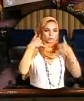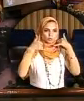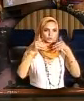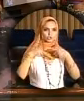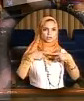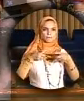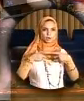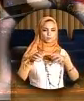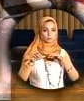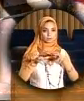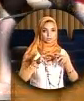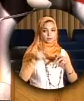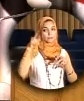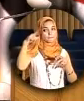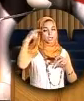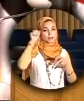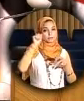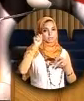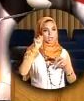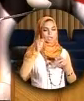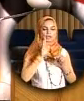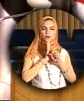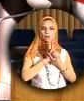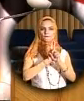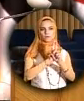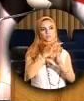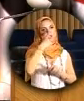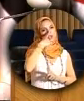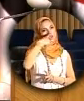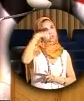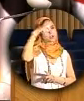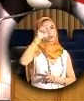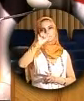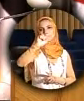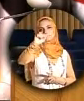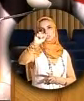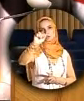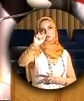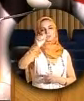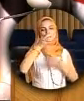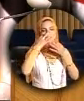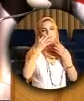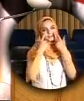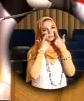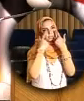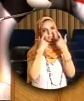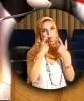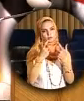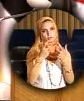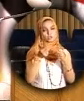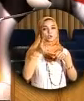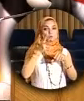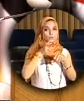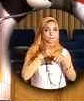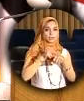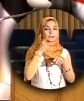part of a community that helps to meet their needs and values their contributions. It represents